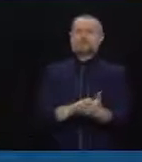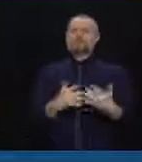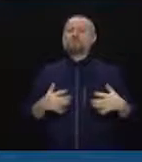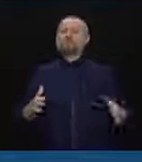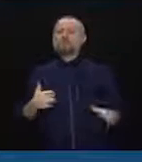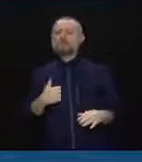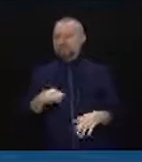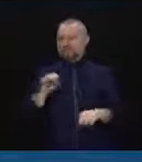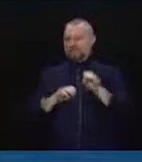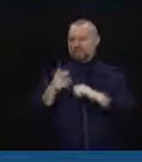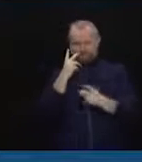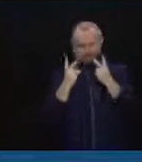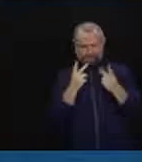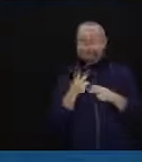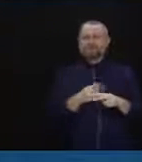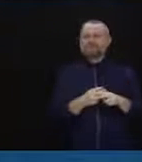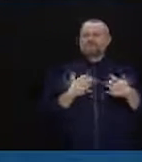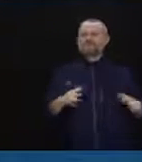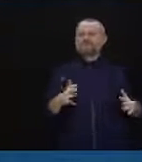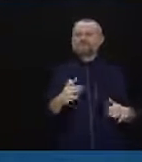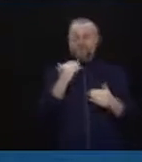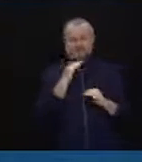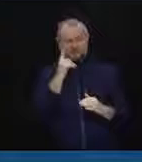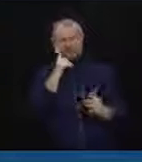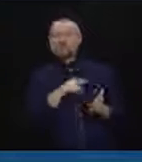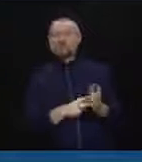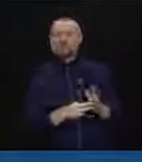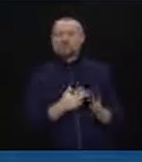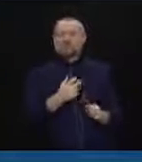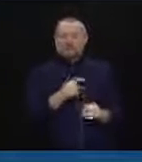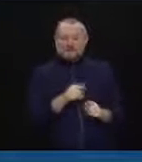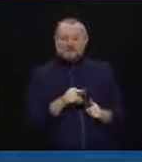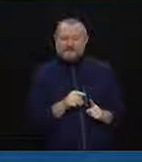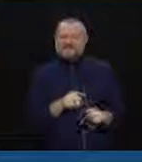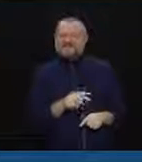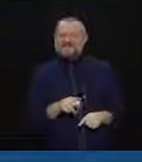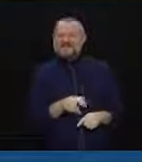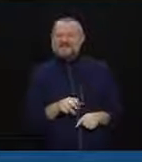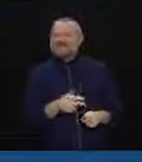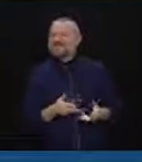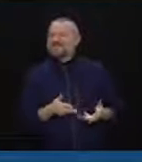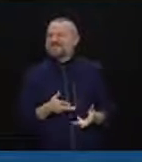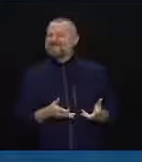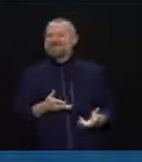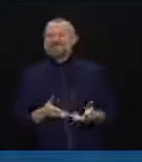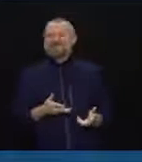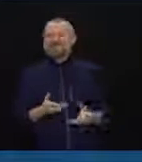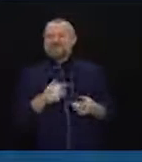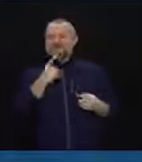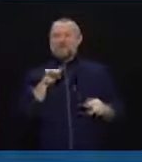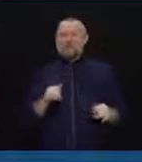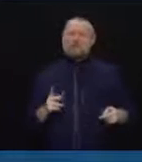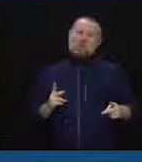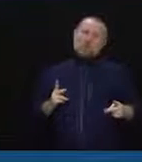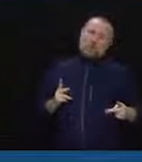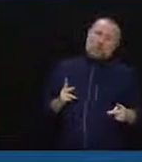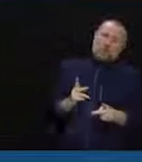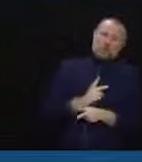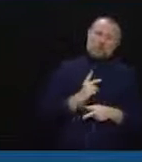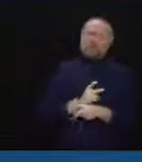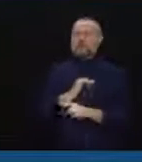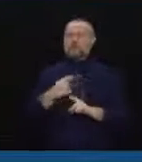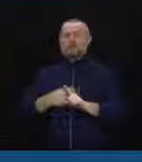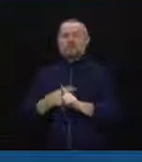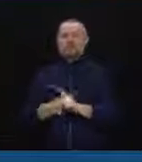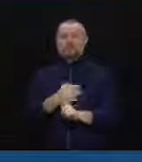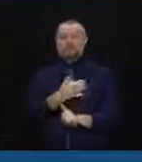limited purpose to keep some educational engagement going during the worst months of this pandemic. But now